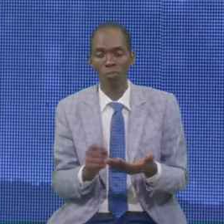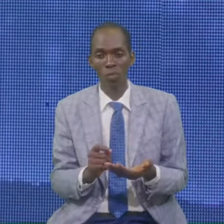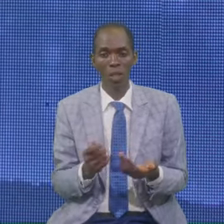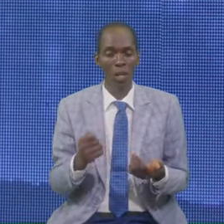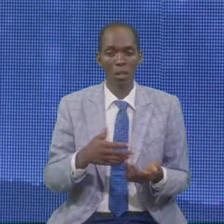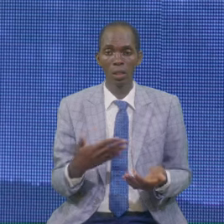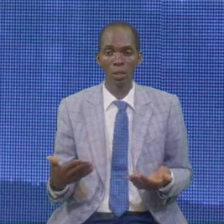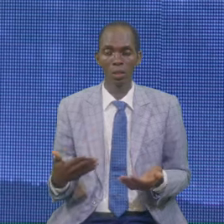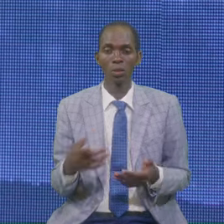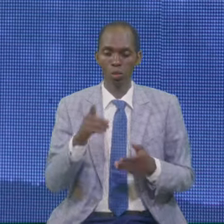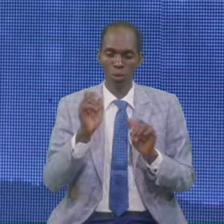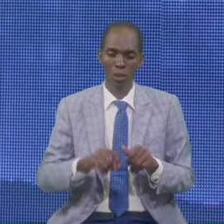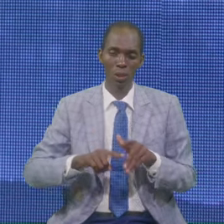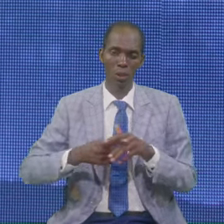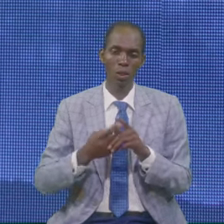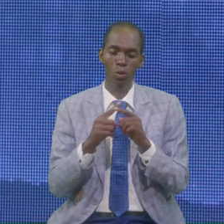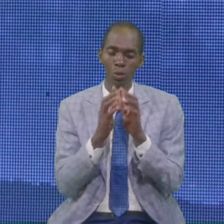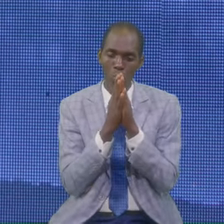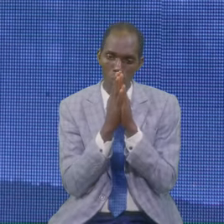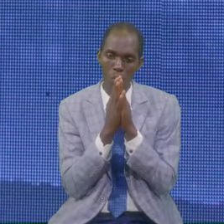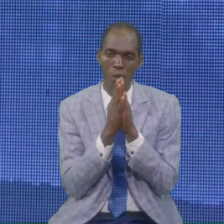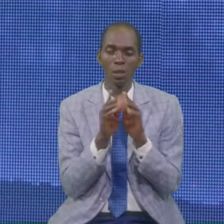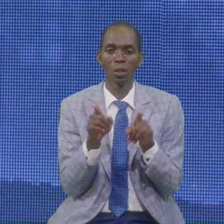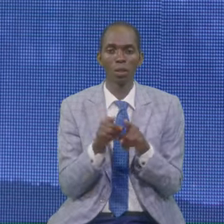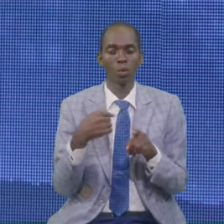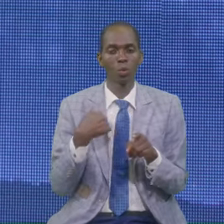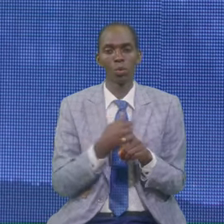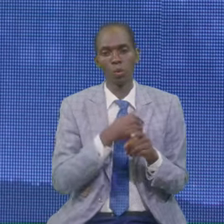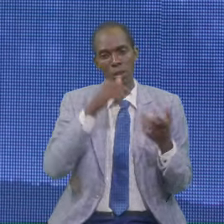Father in the Lord to pray for us.